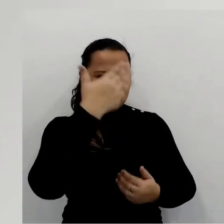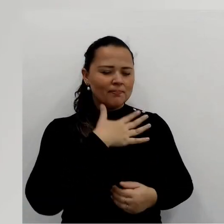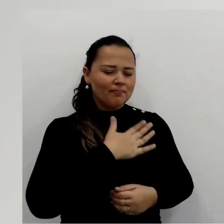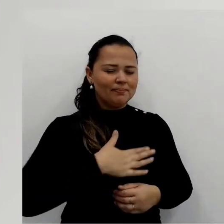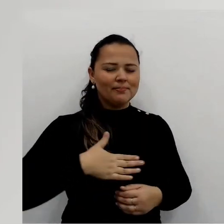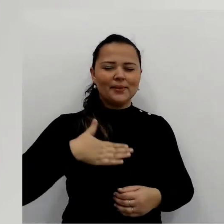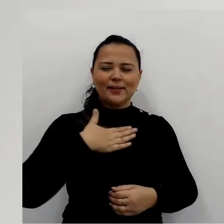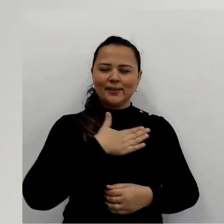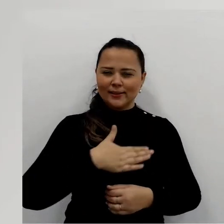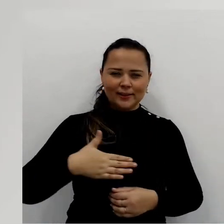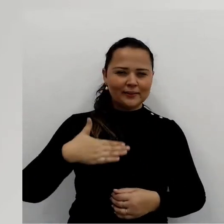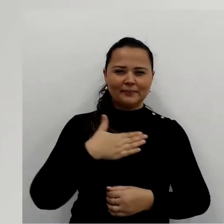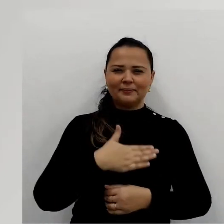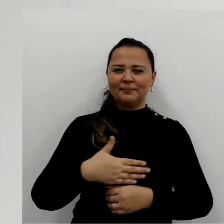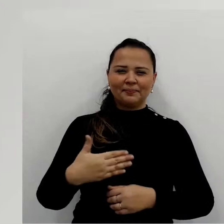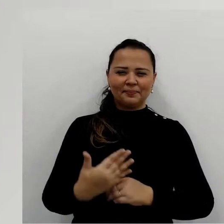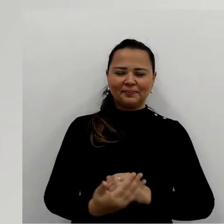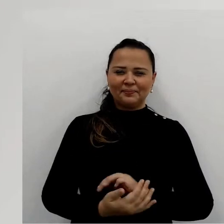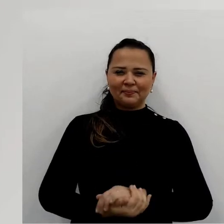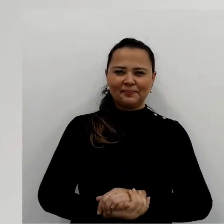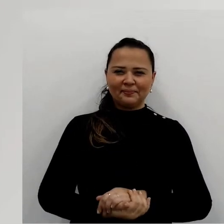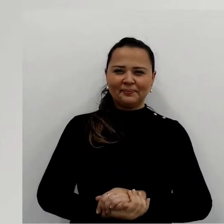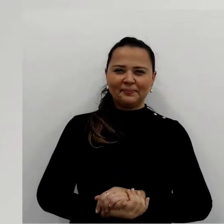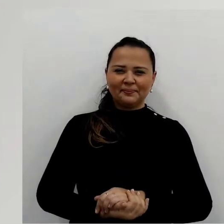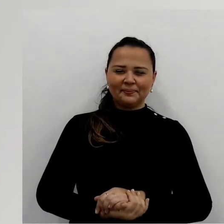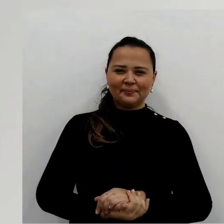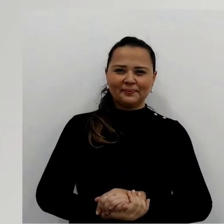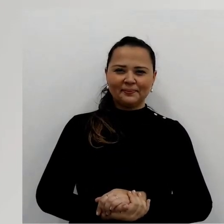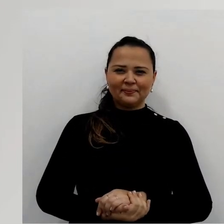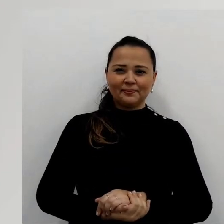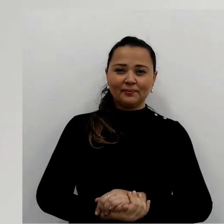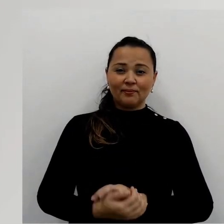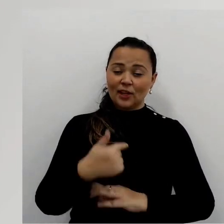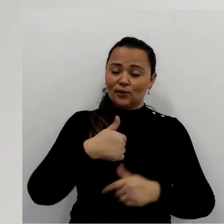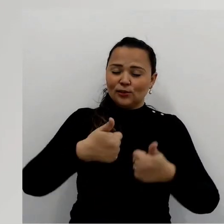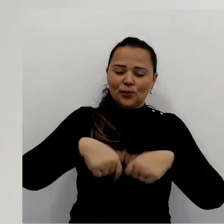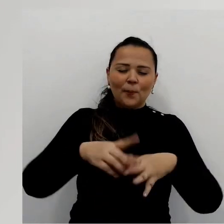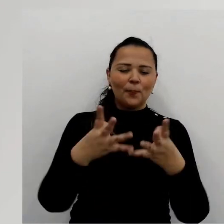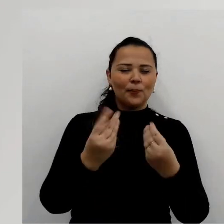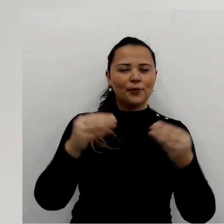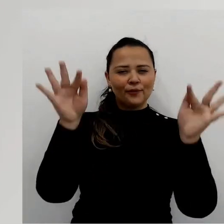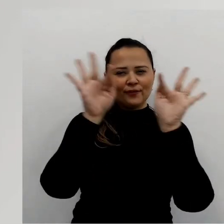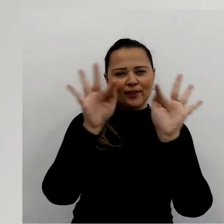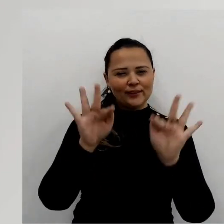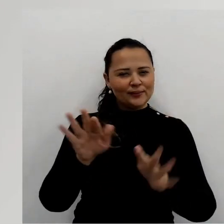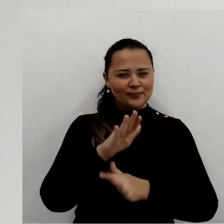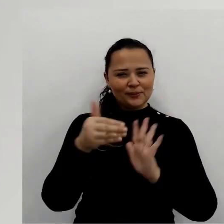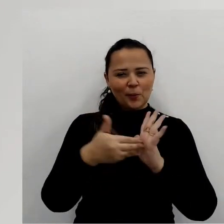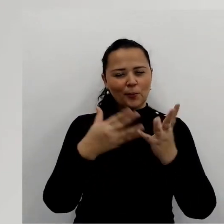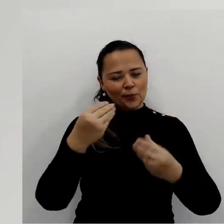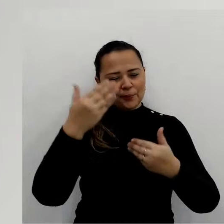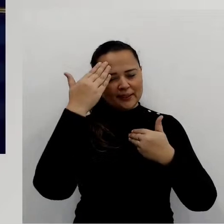So very, very happy about that. Thank you very much. Thank you.